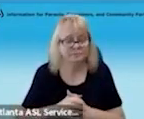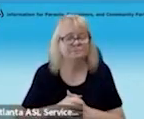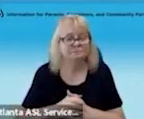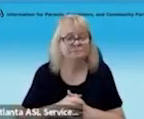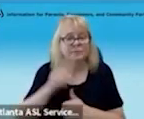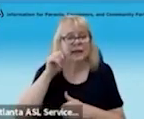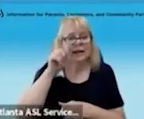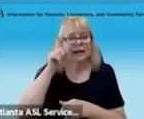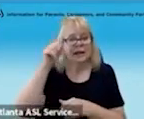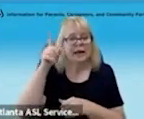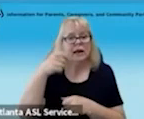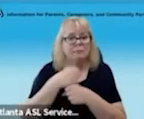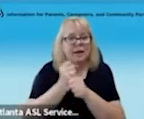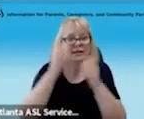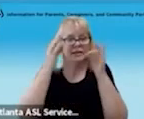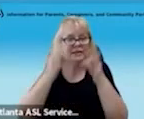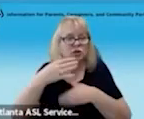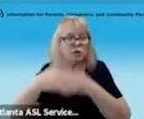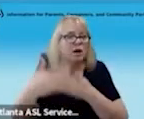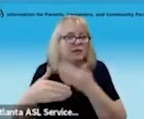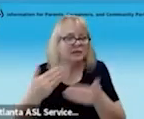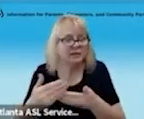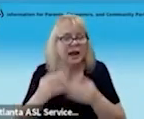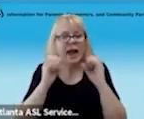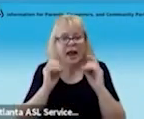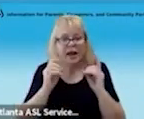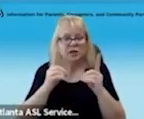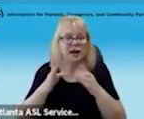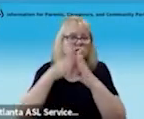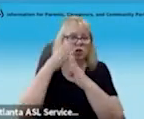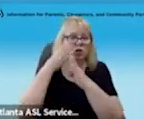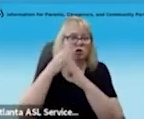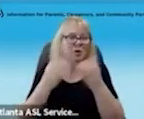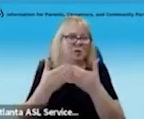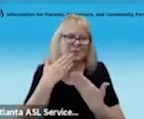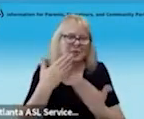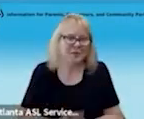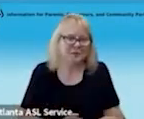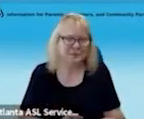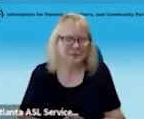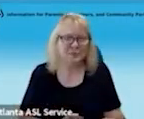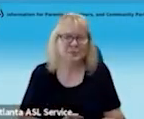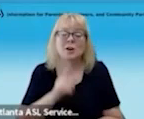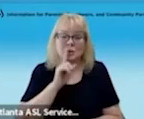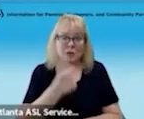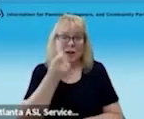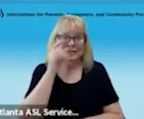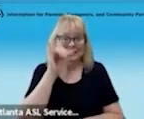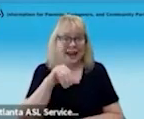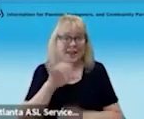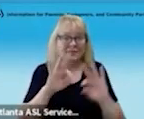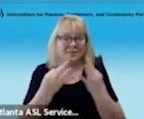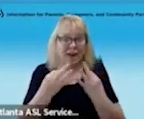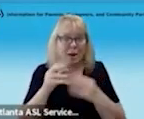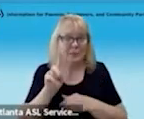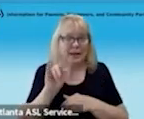do we get talking to the father as well, right? Because usually the father is the head of the household. How do we include that father as part of